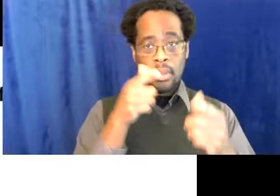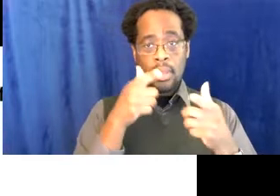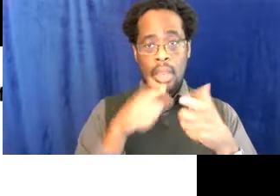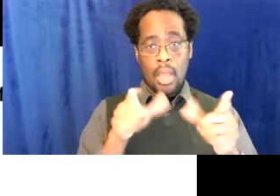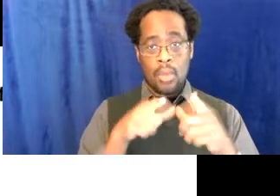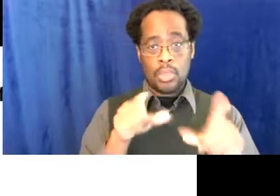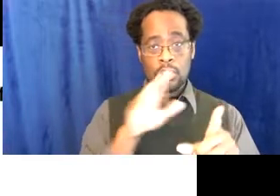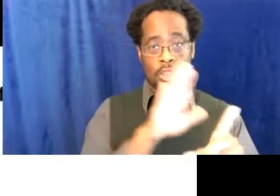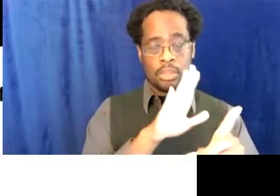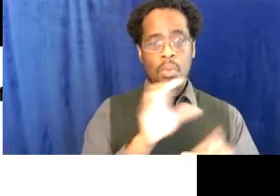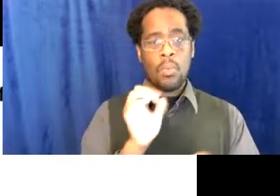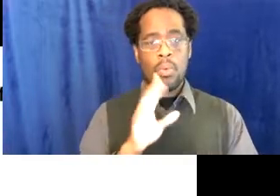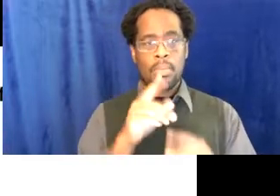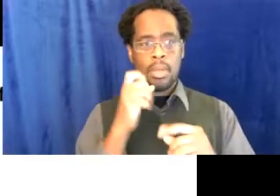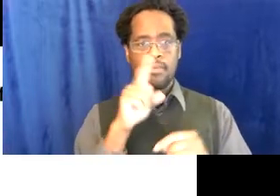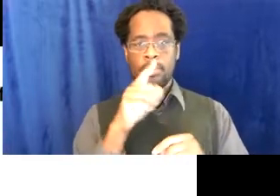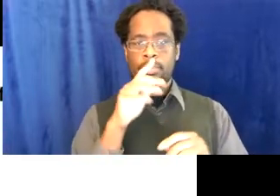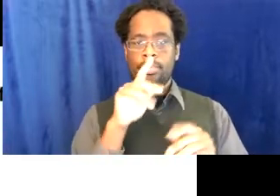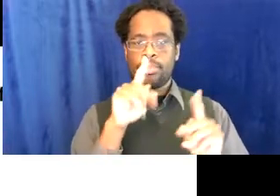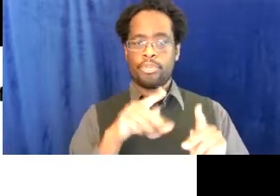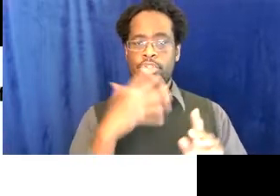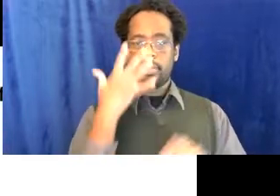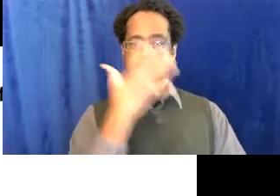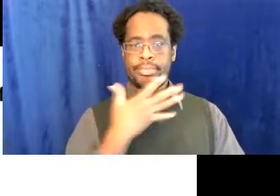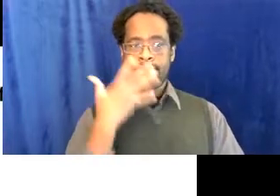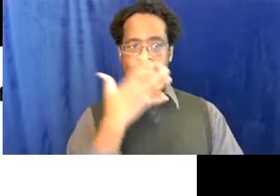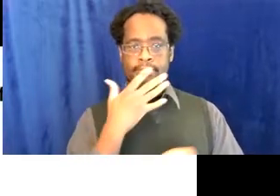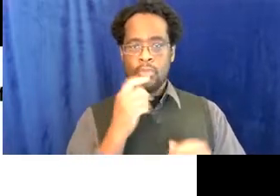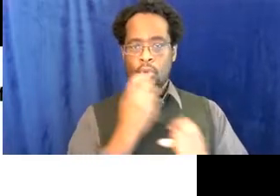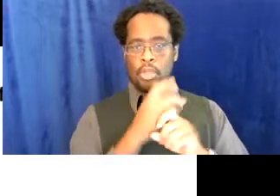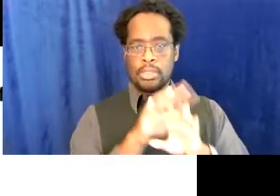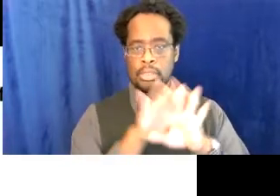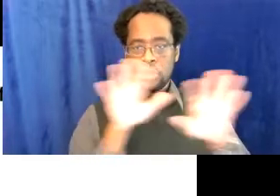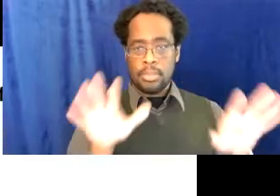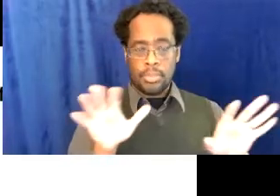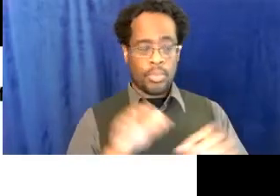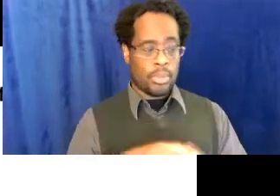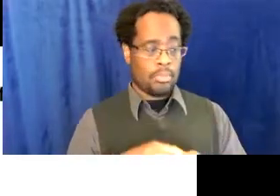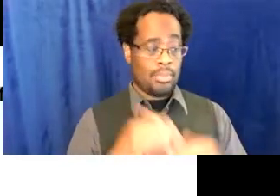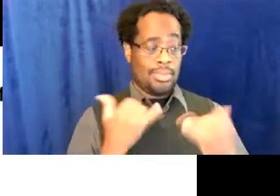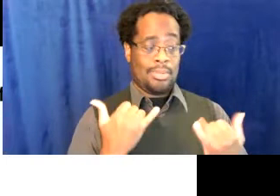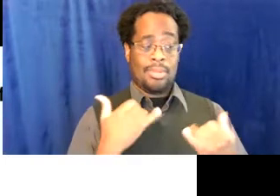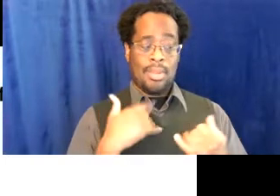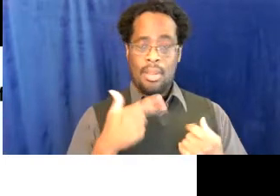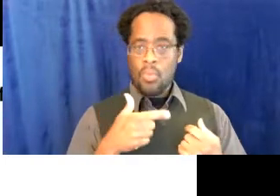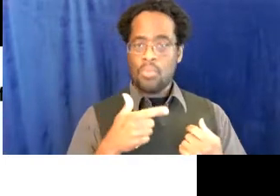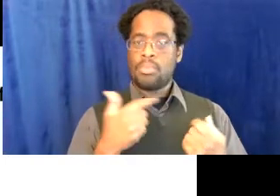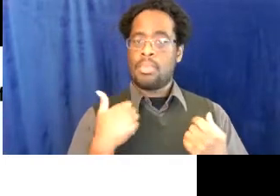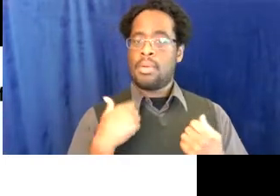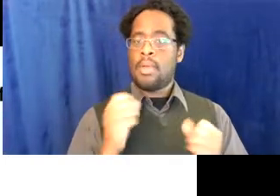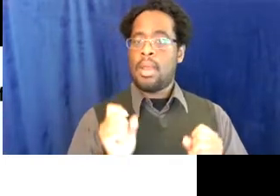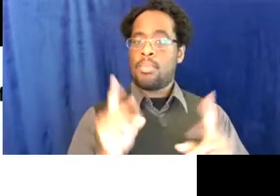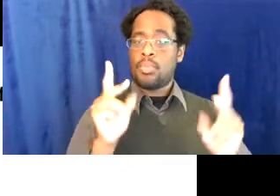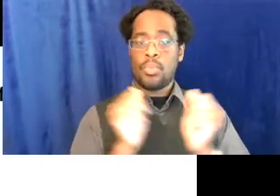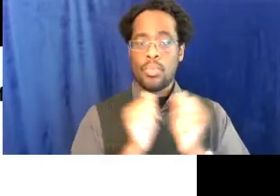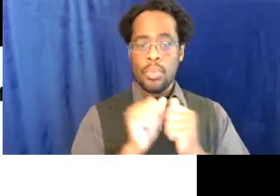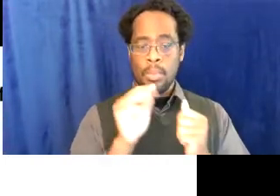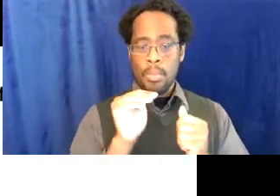to respond, I'm not sure, or you may not be sure if it's because of the way the person looks